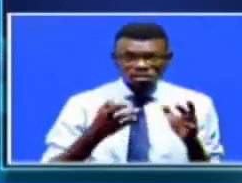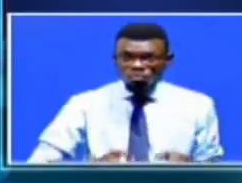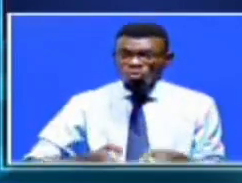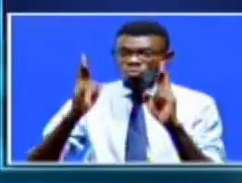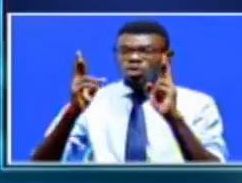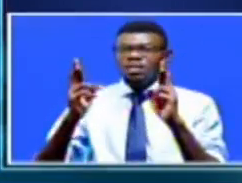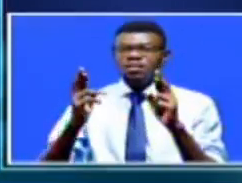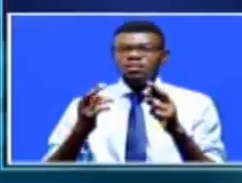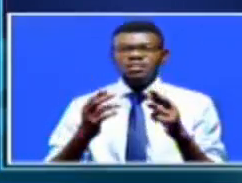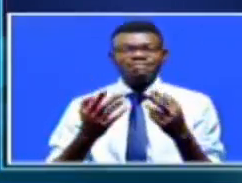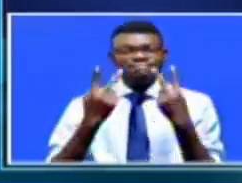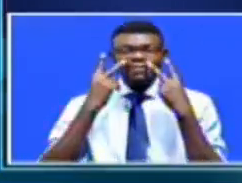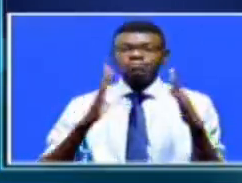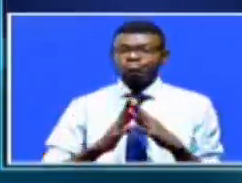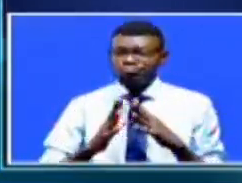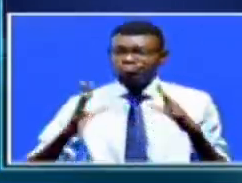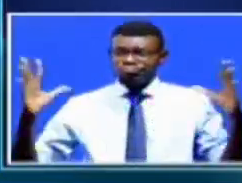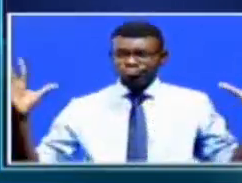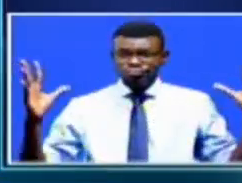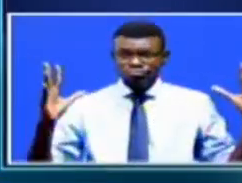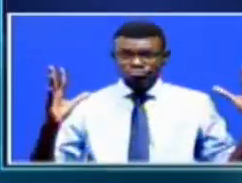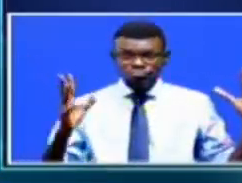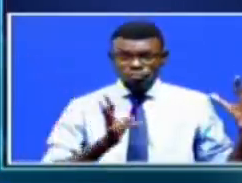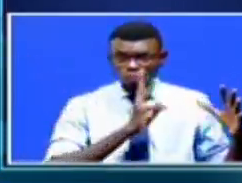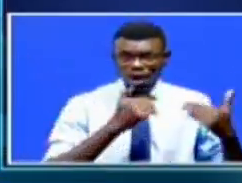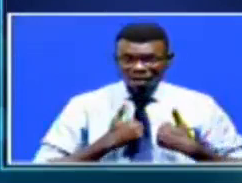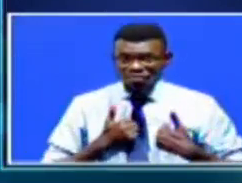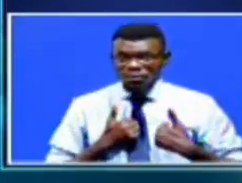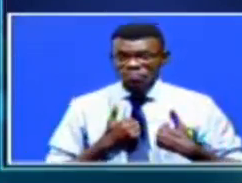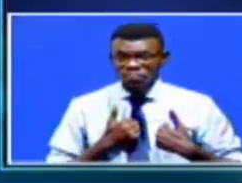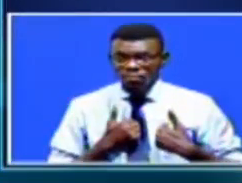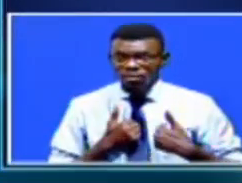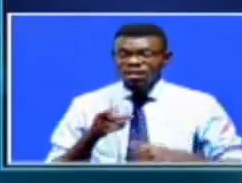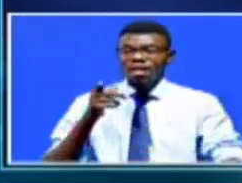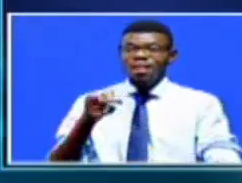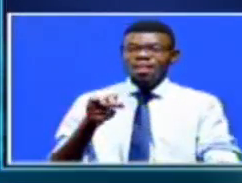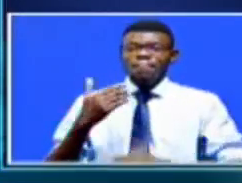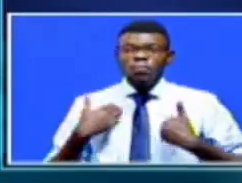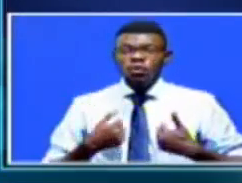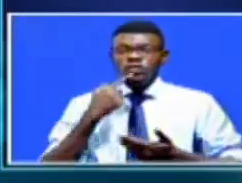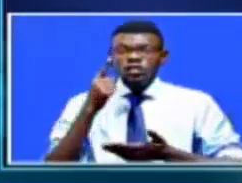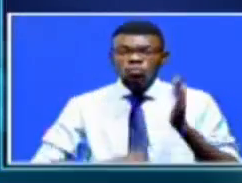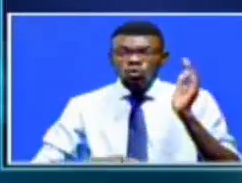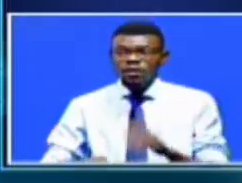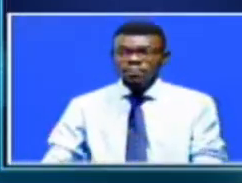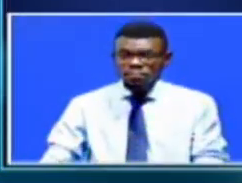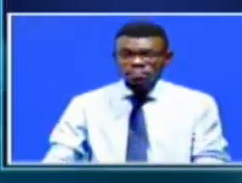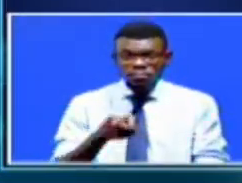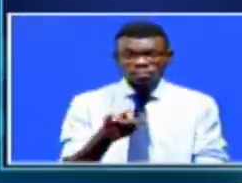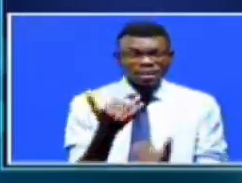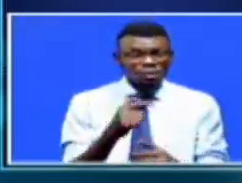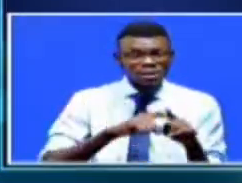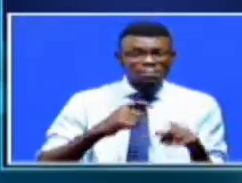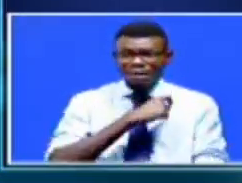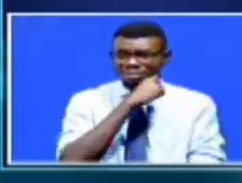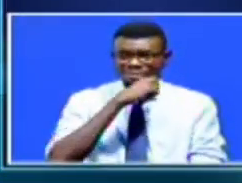mto ukapanuka namna hii vile mnavyoona. The killer seasonal river, locals say, is deceiving during this dry